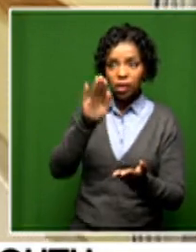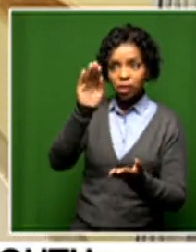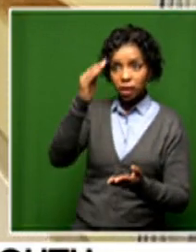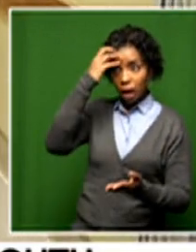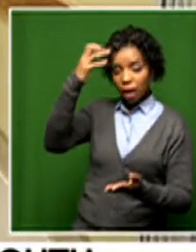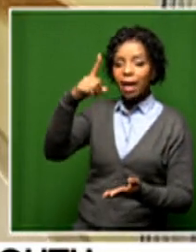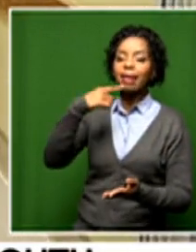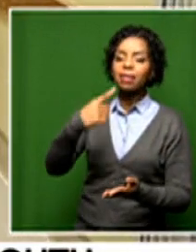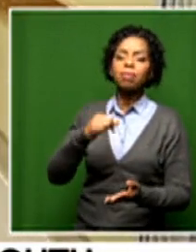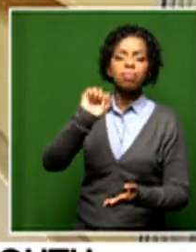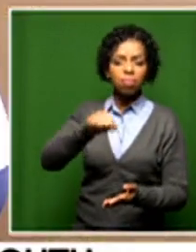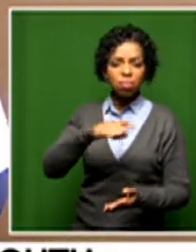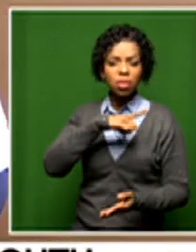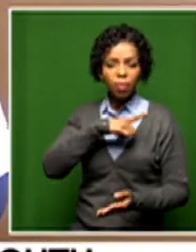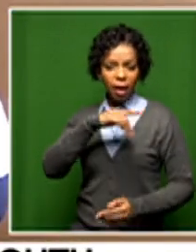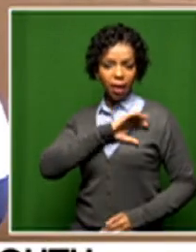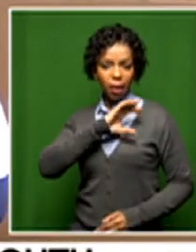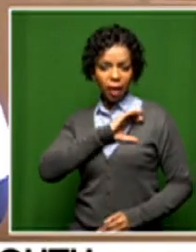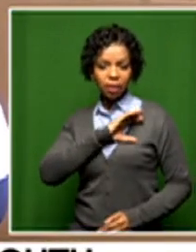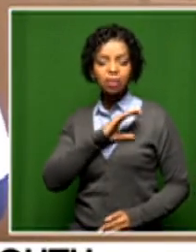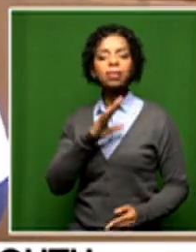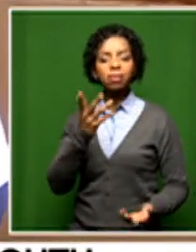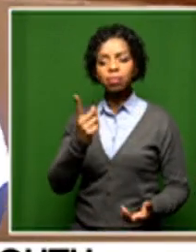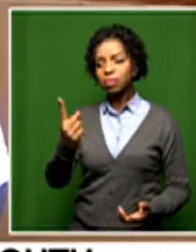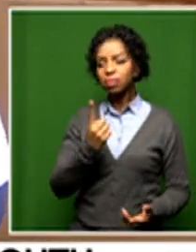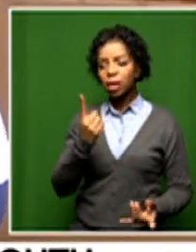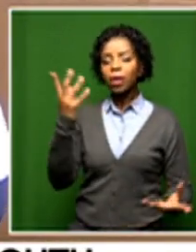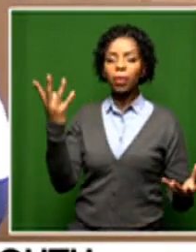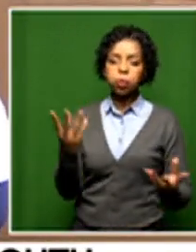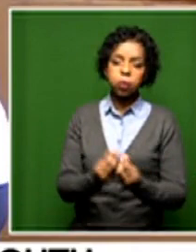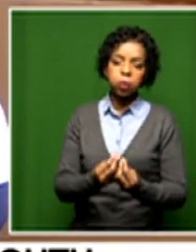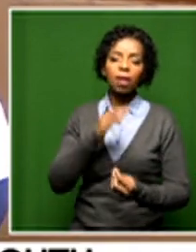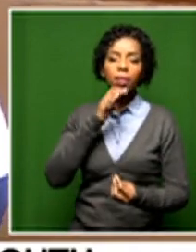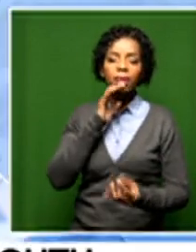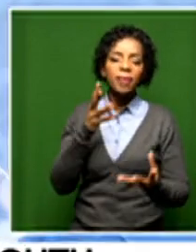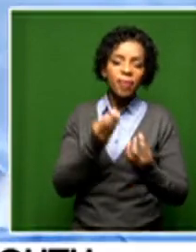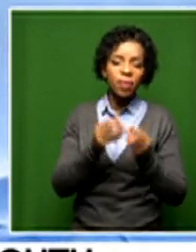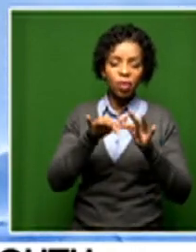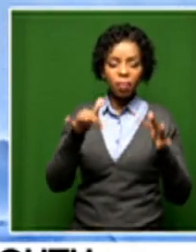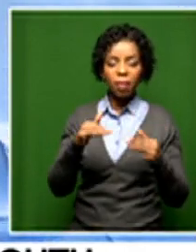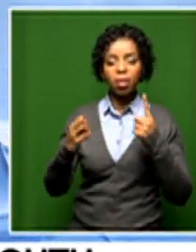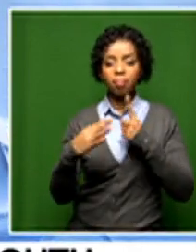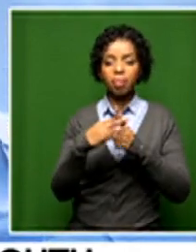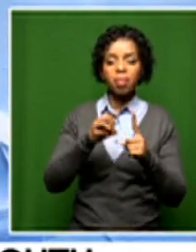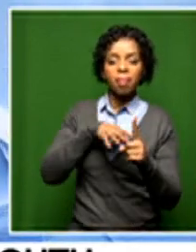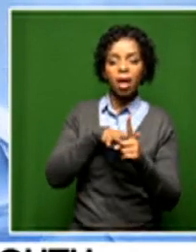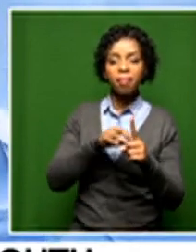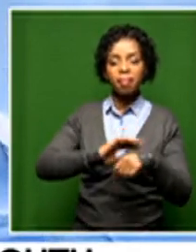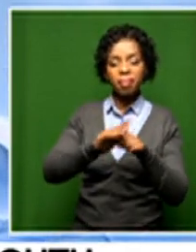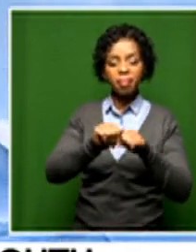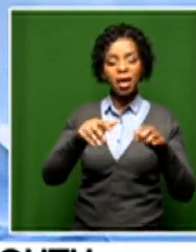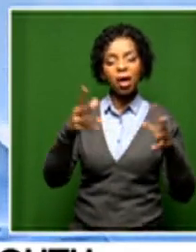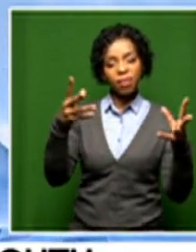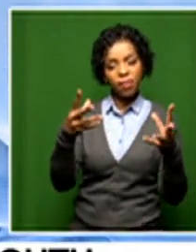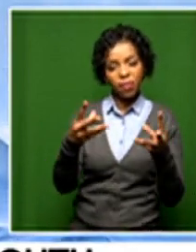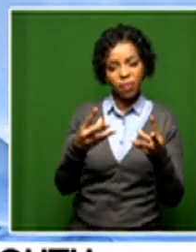our patients' numbers have decreased. That means fewer people have been infected. Now, that's the reality we are facing. Fewer numbers of people are